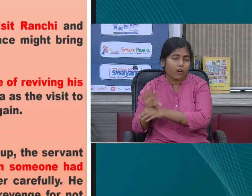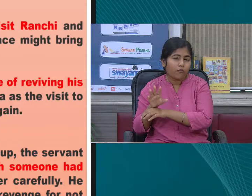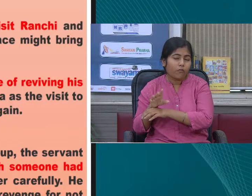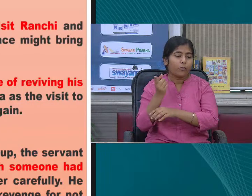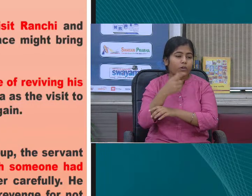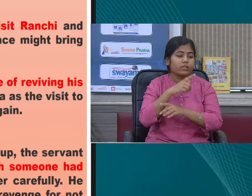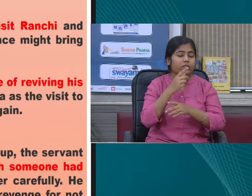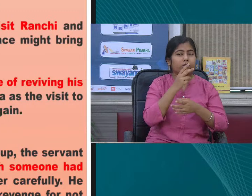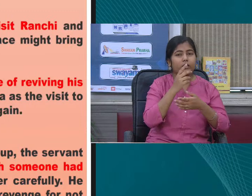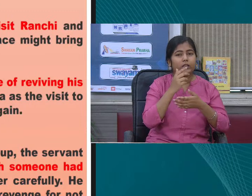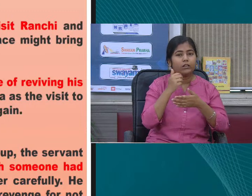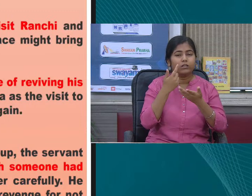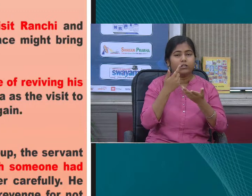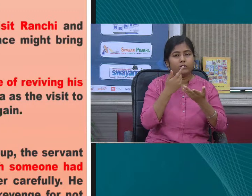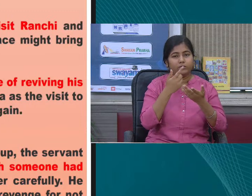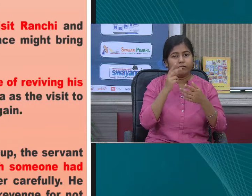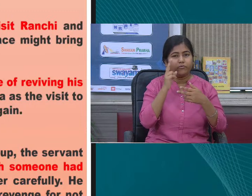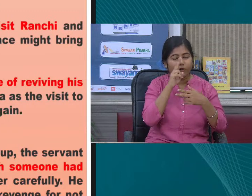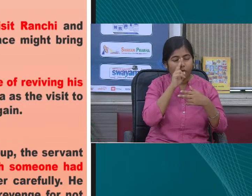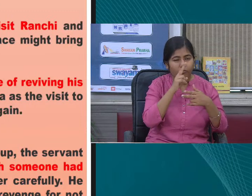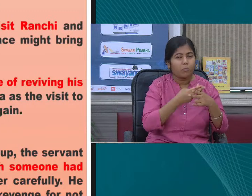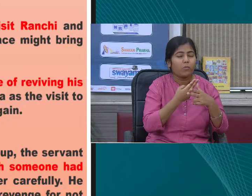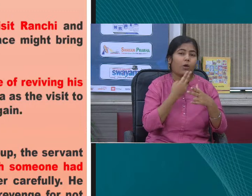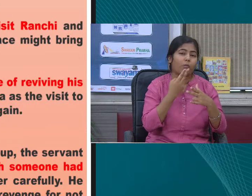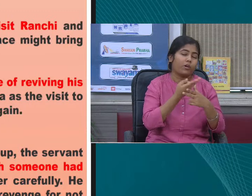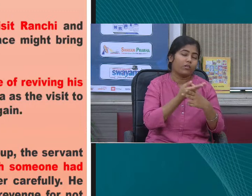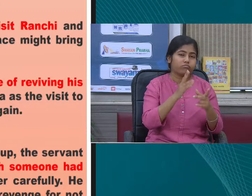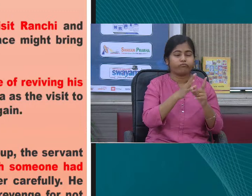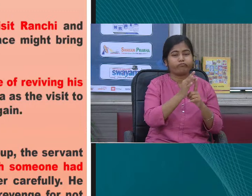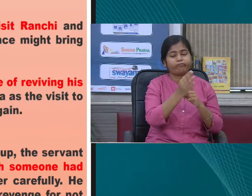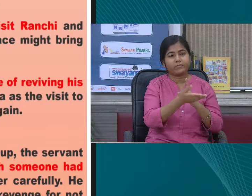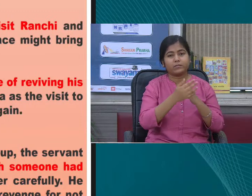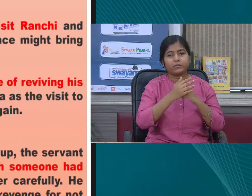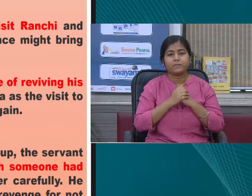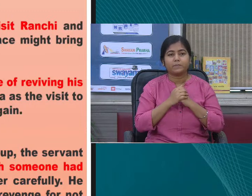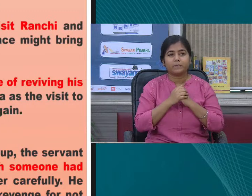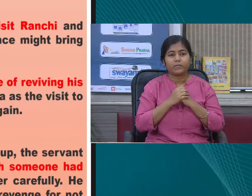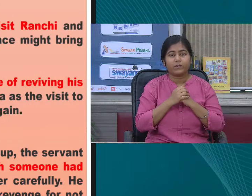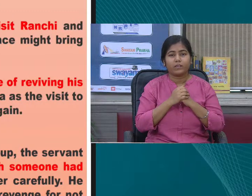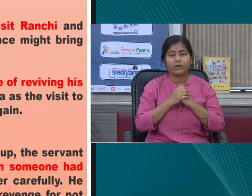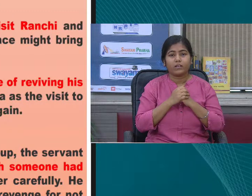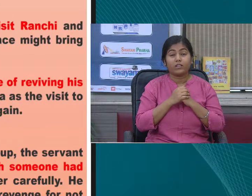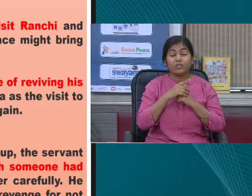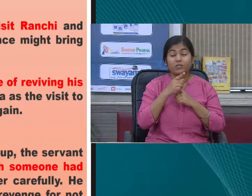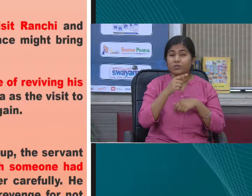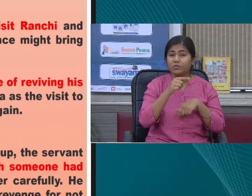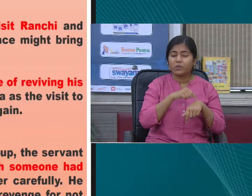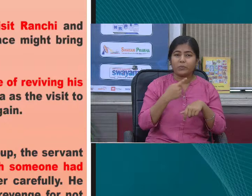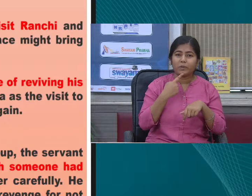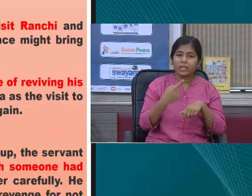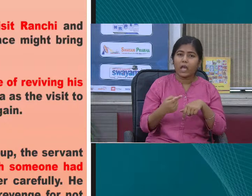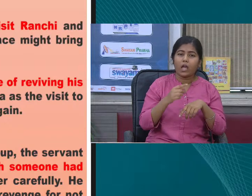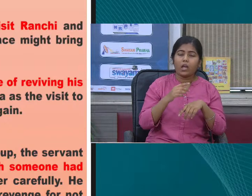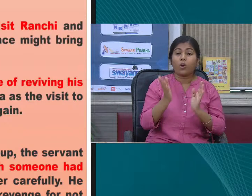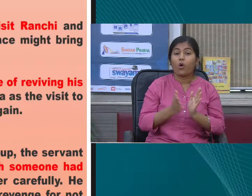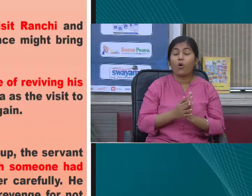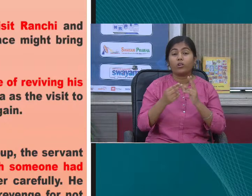didn't help him. Therefore, he pranked him. So, in the end, I can only say the whole story says that when